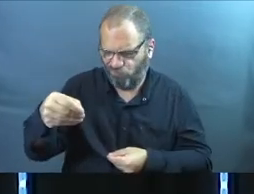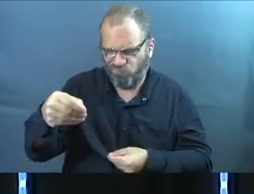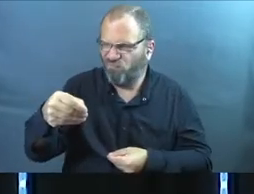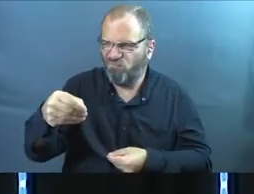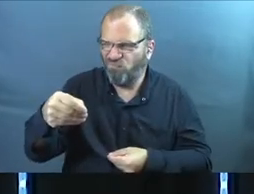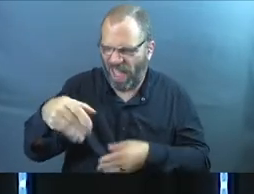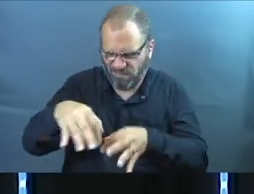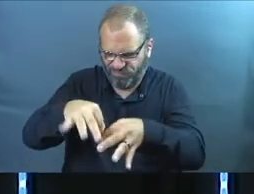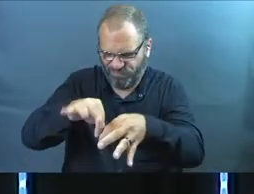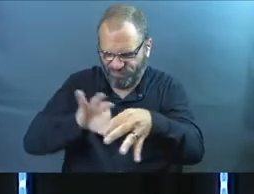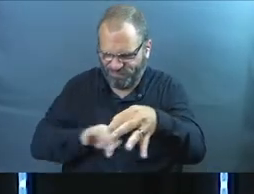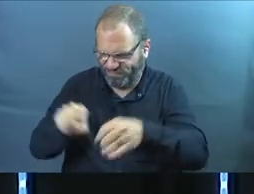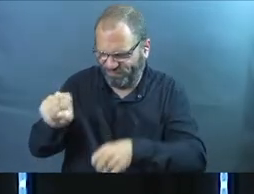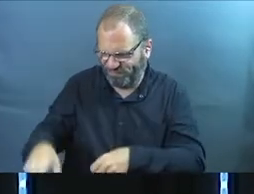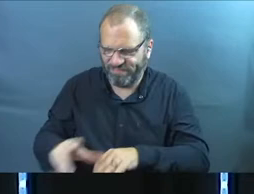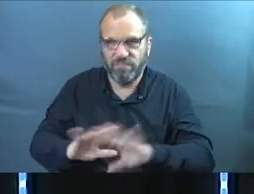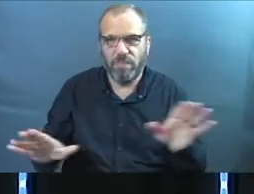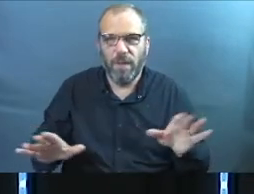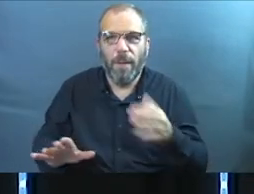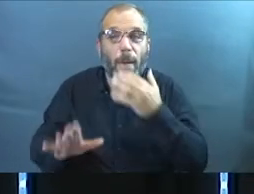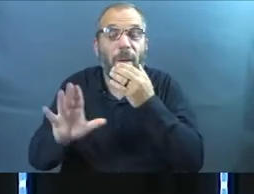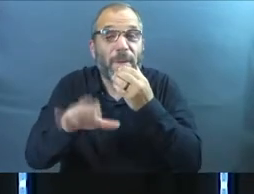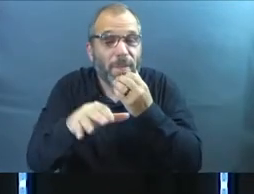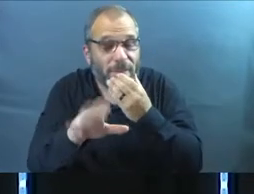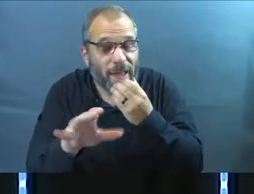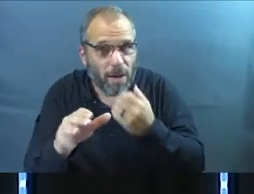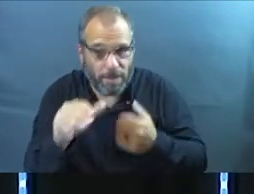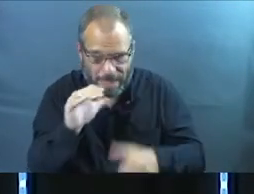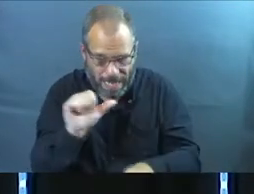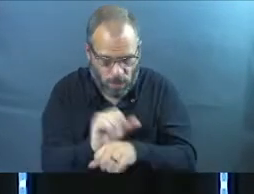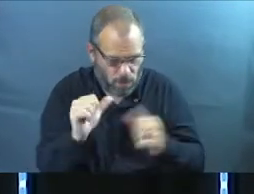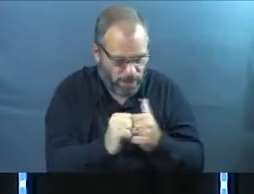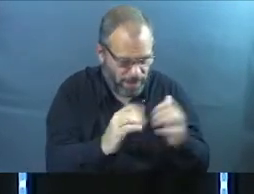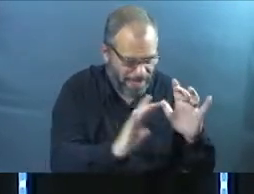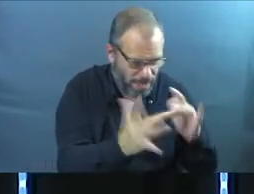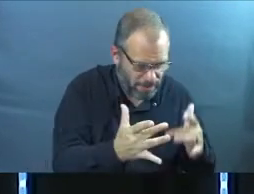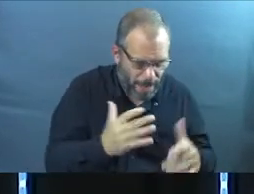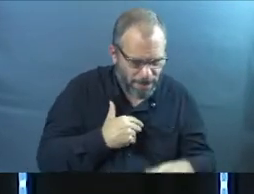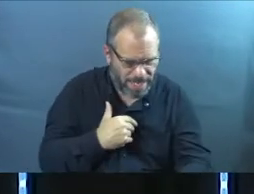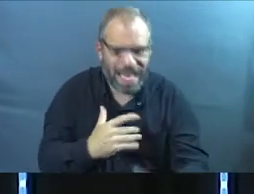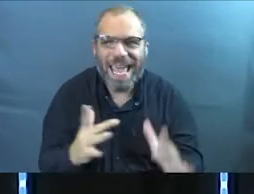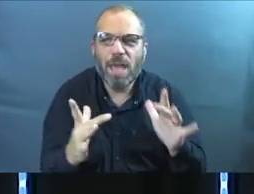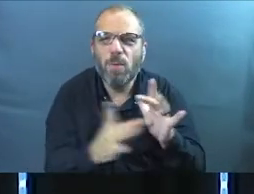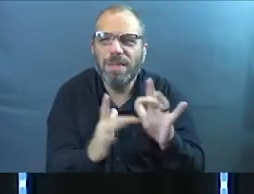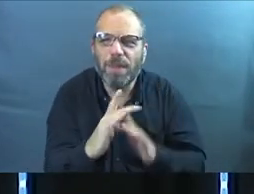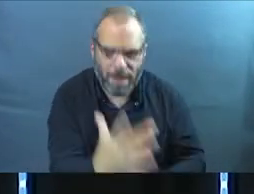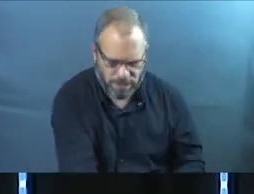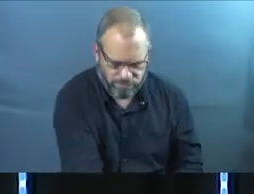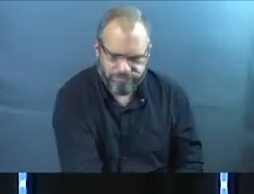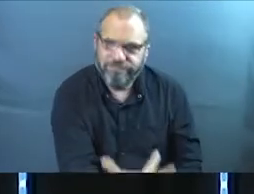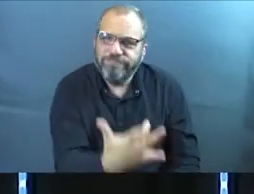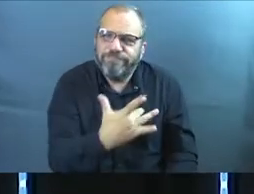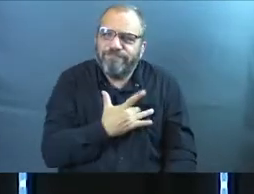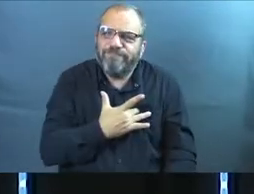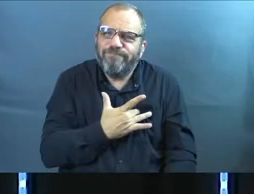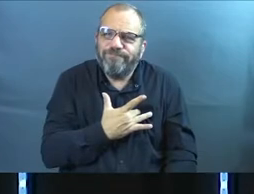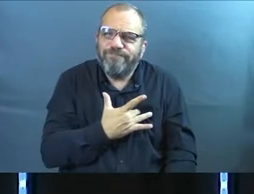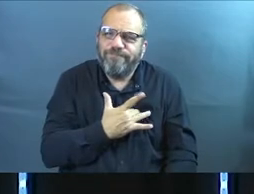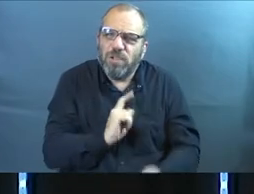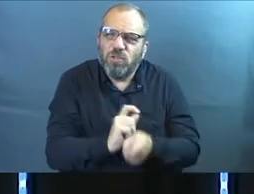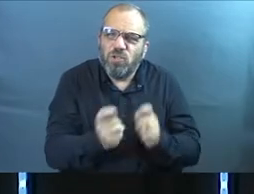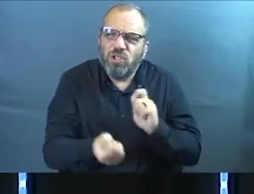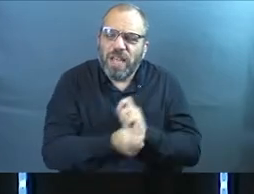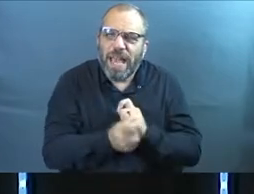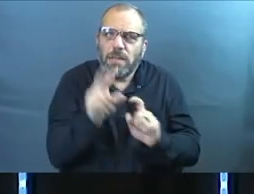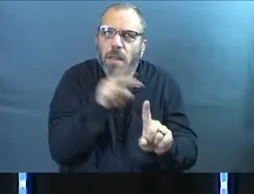not? But it's not because I dealt with it like Google. It's because I've let the Word of God come in and change me, alter